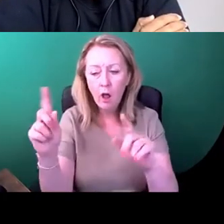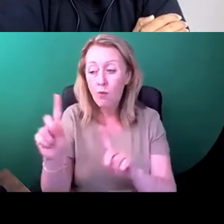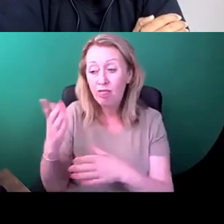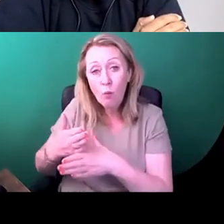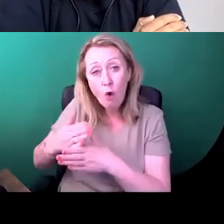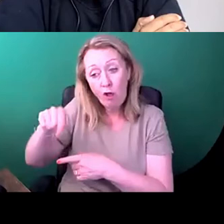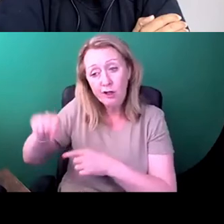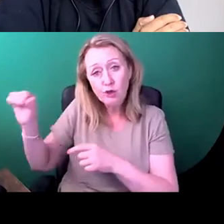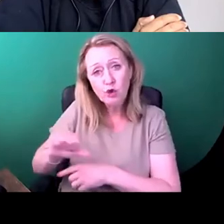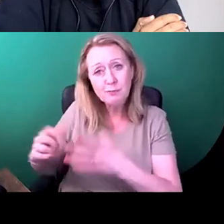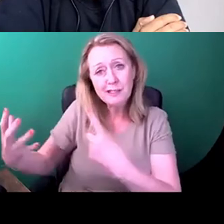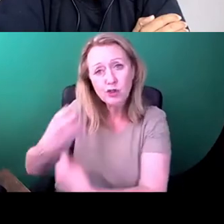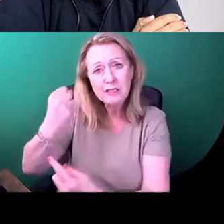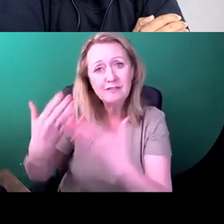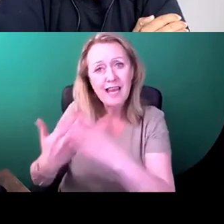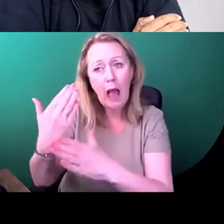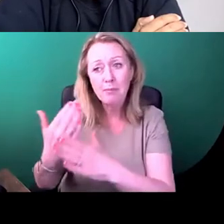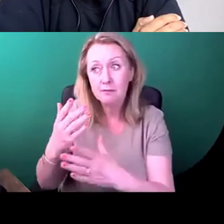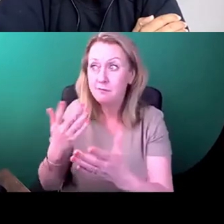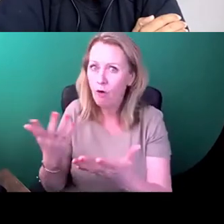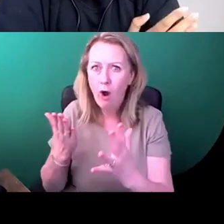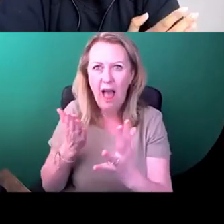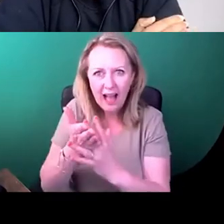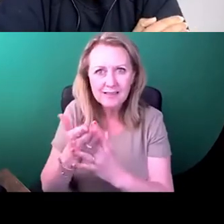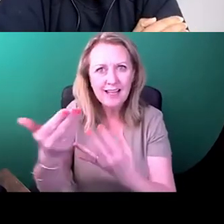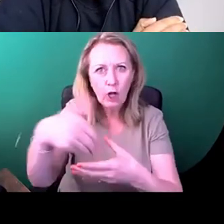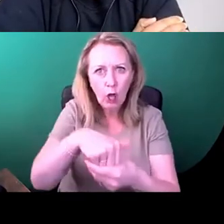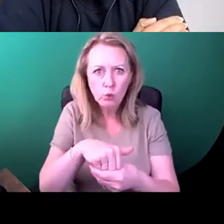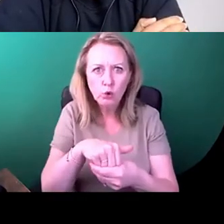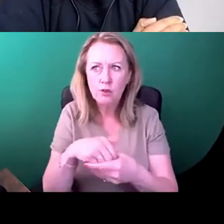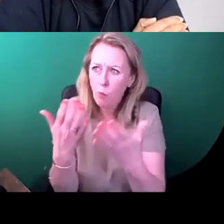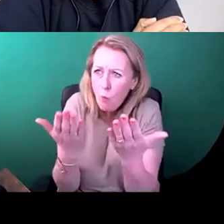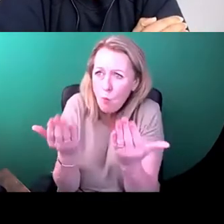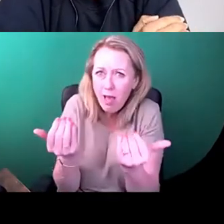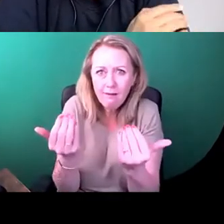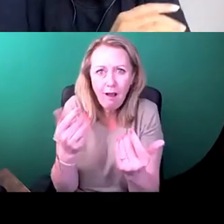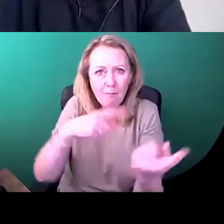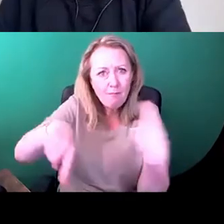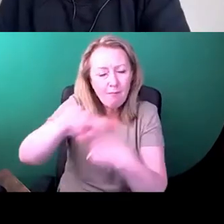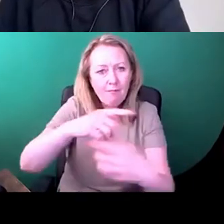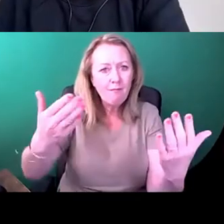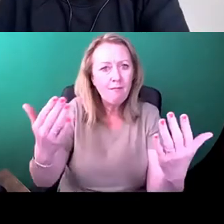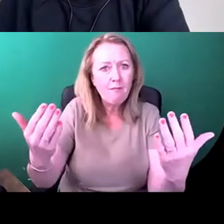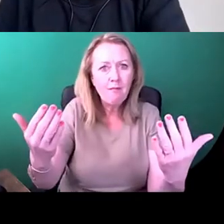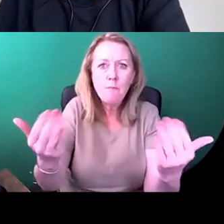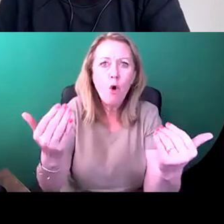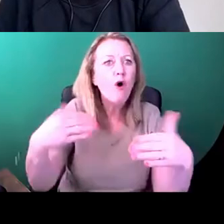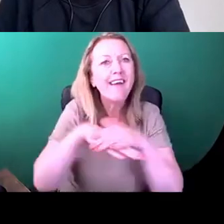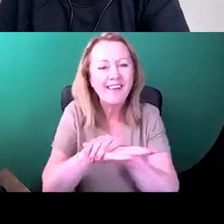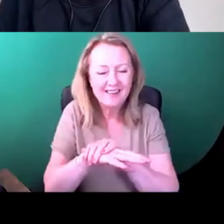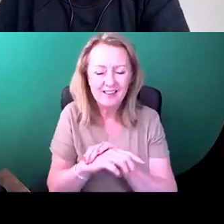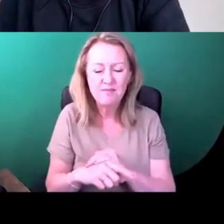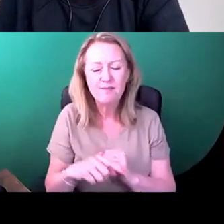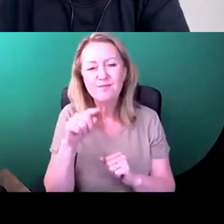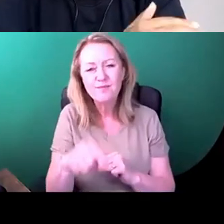to be done and achieved for access and inclusion and welcoming a wider constituency. In turn, this